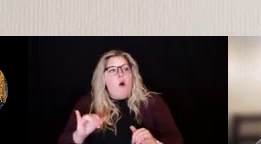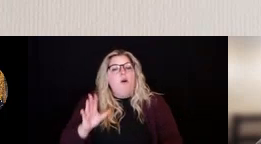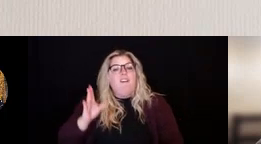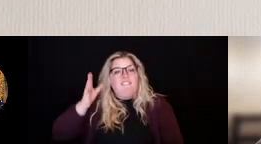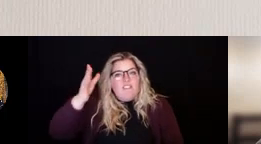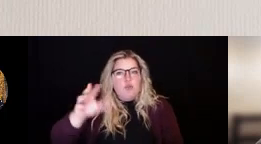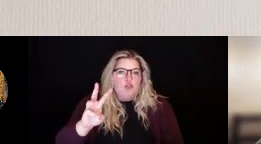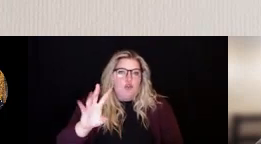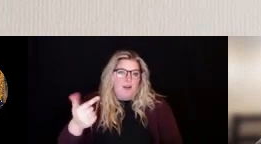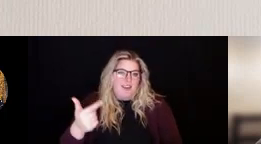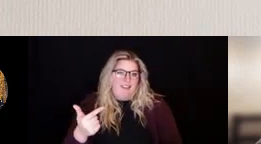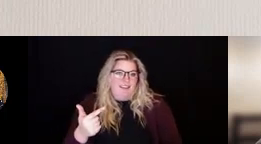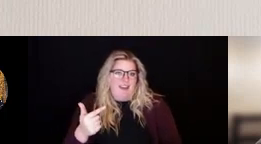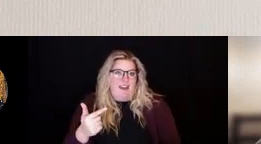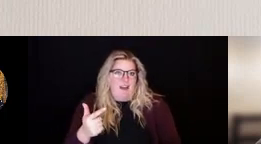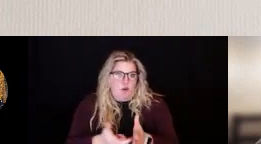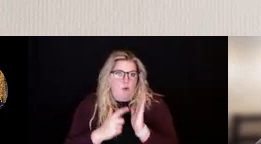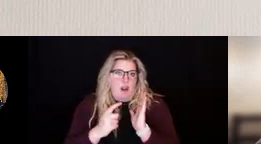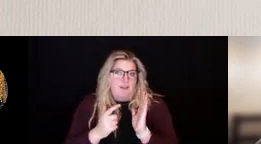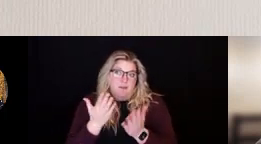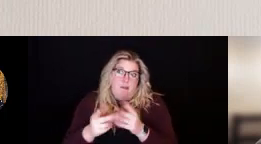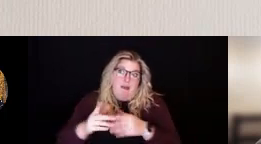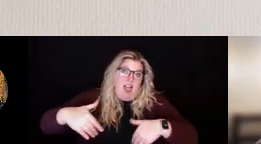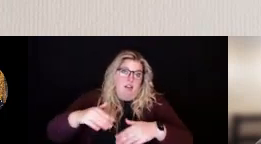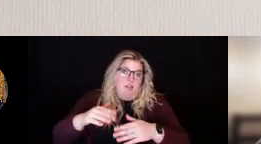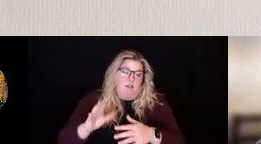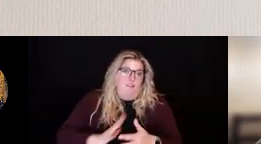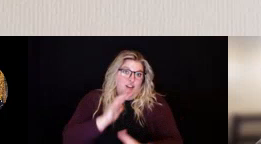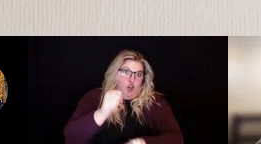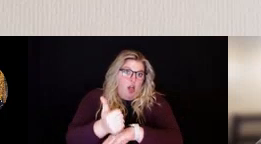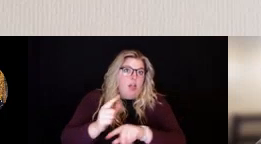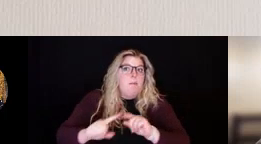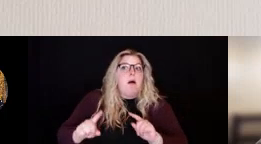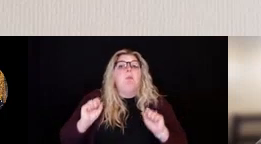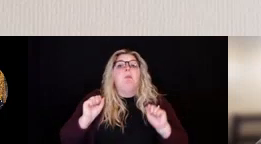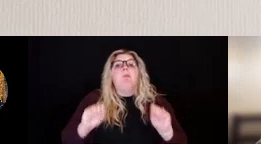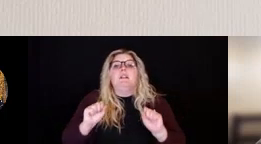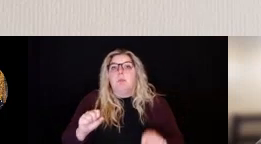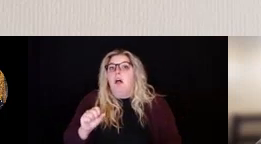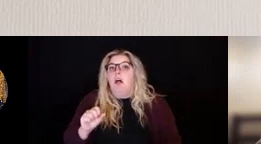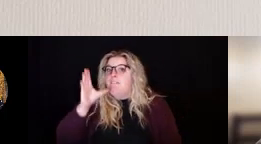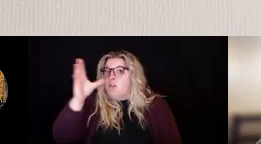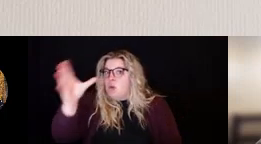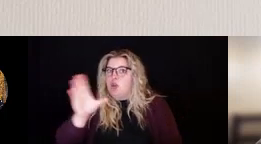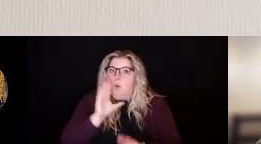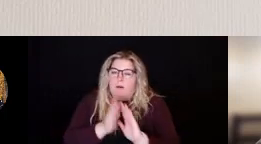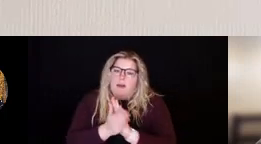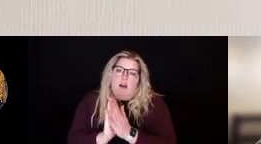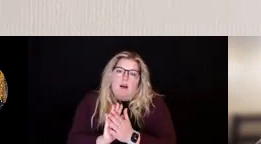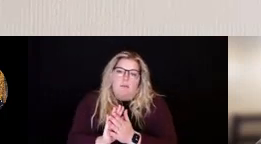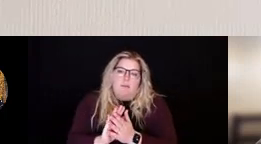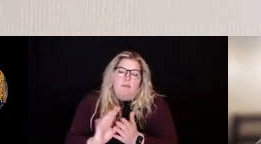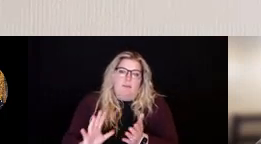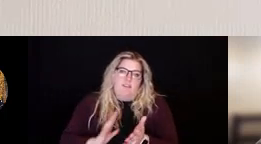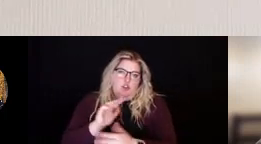versions that are maybe not official yet, but in the planning stages, like WCAG